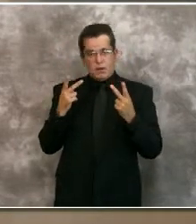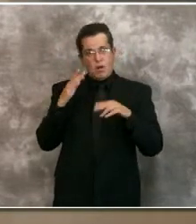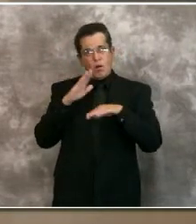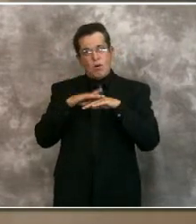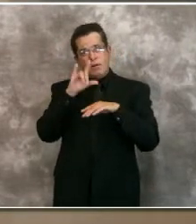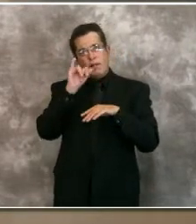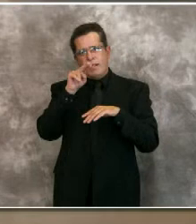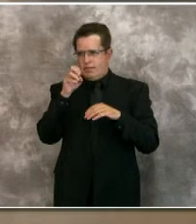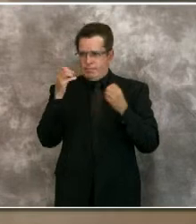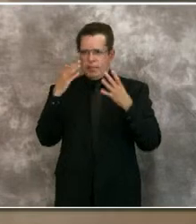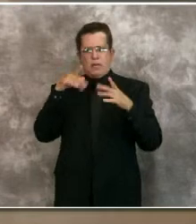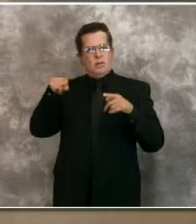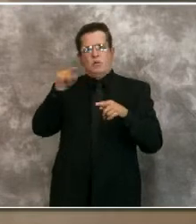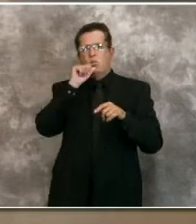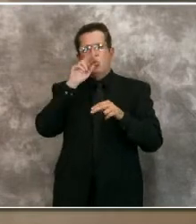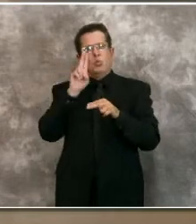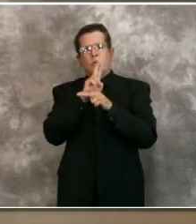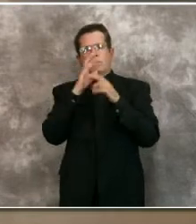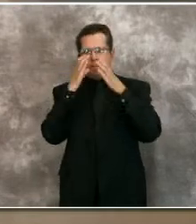media without masks.